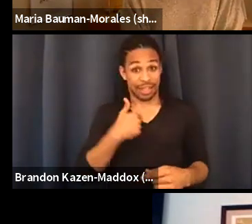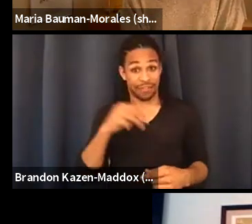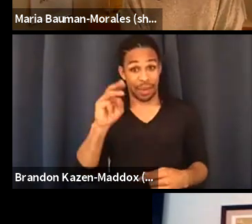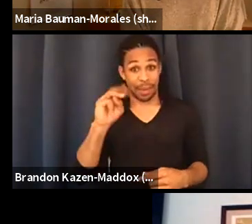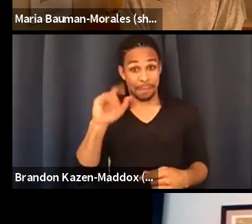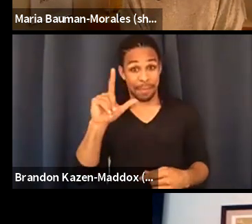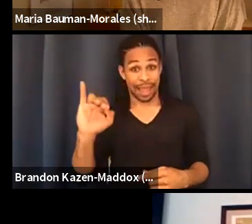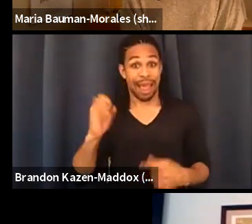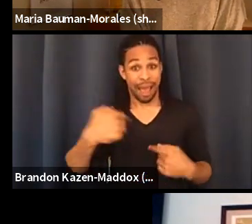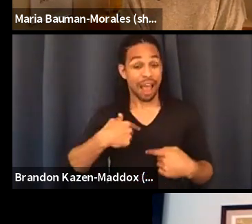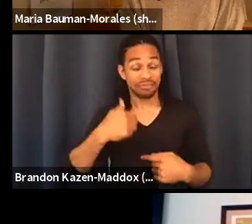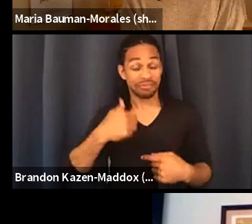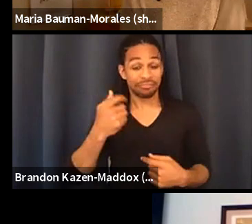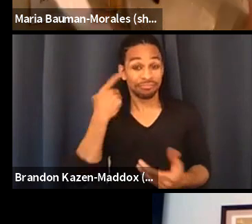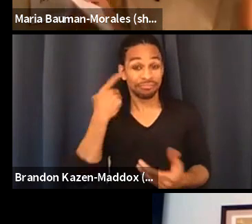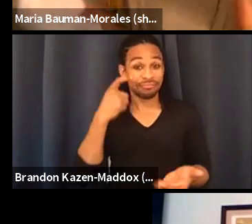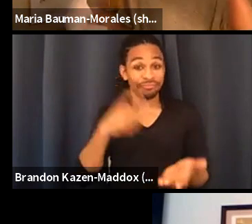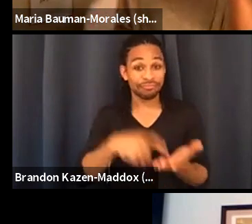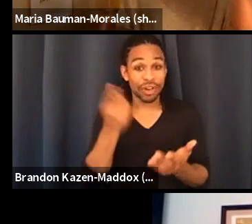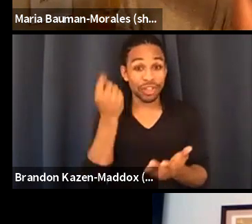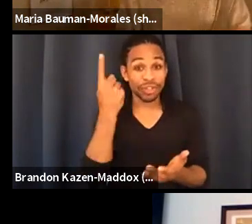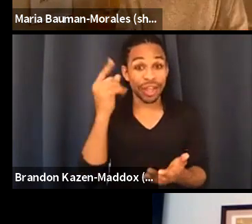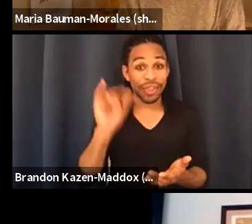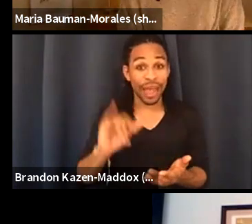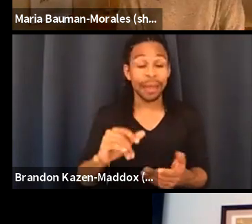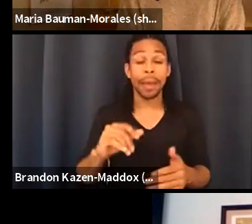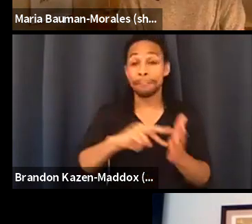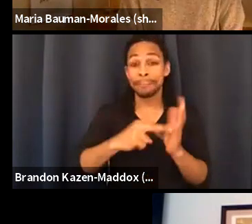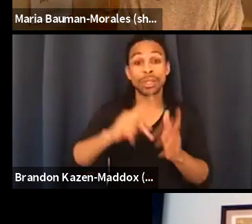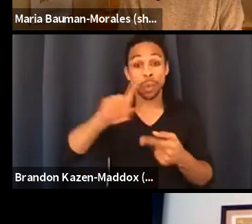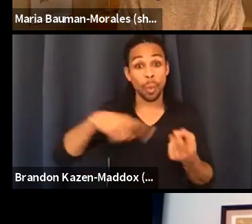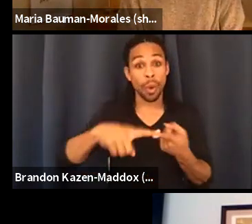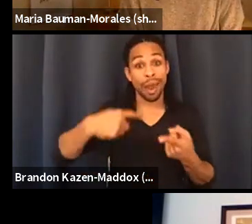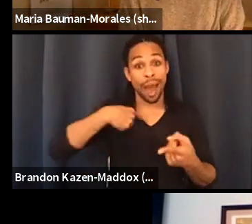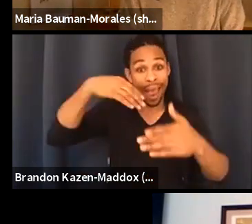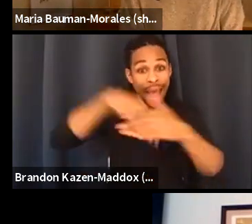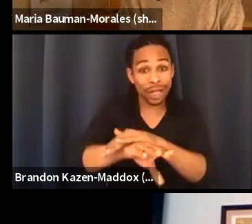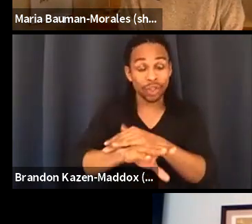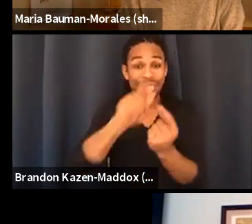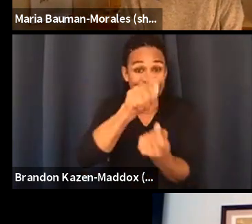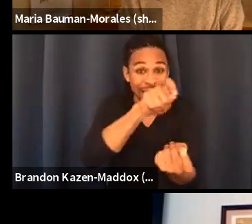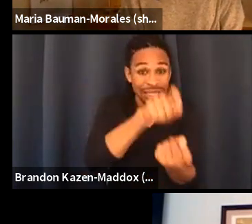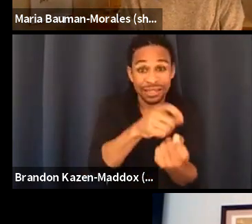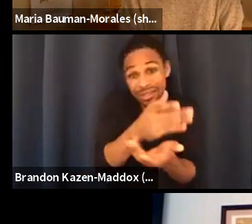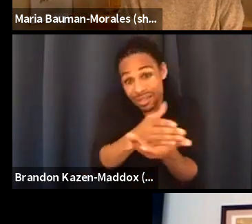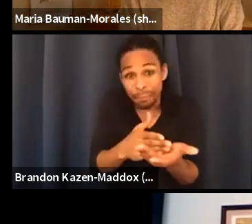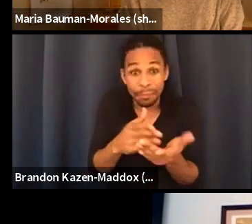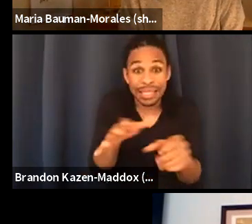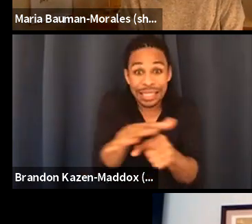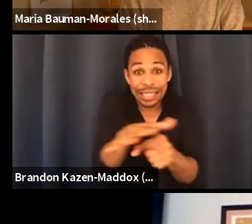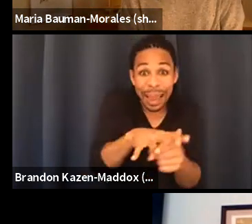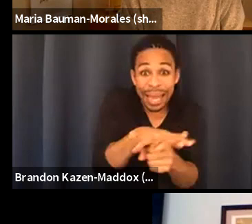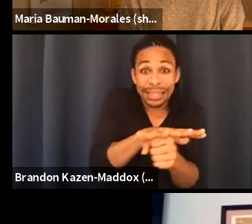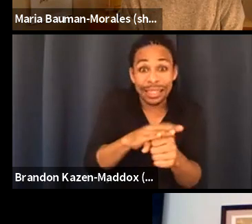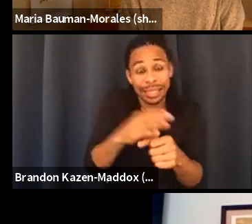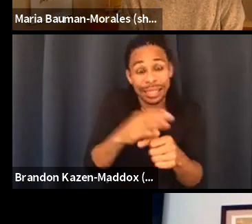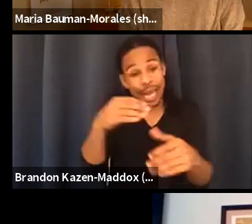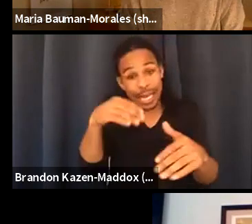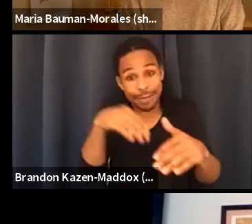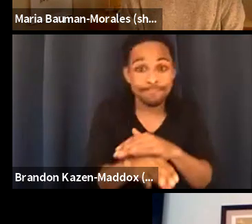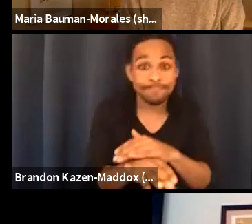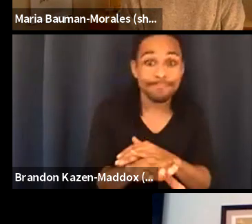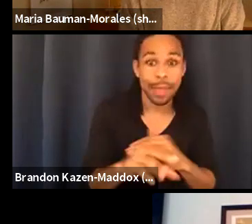going to lose certain things. So I accept that. I accept that all of this work, all of